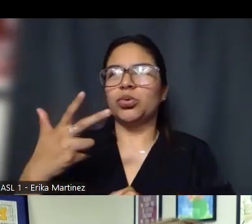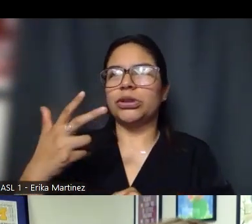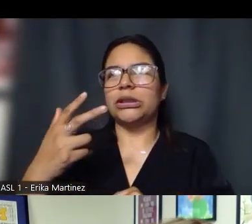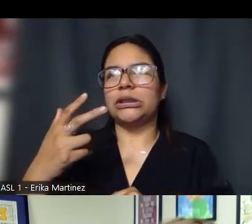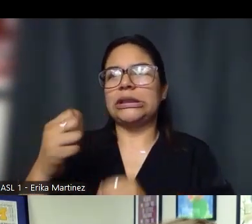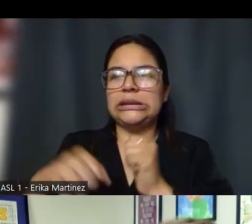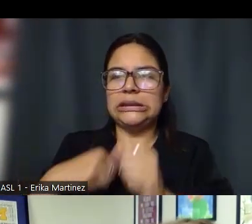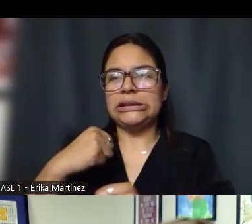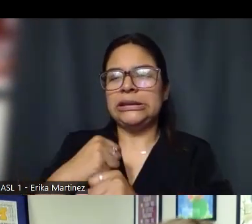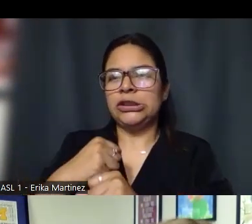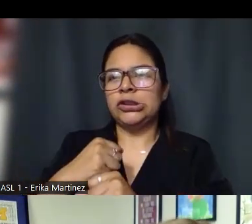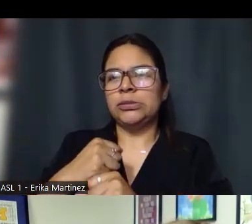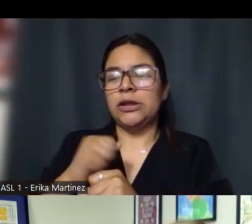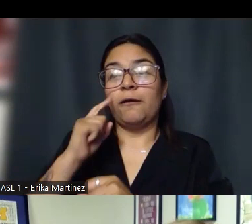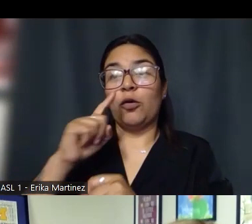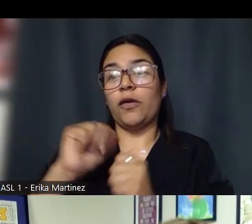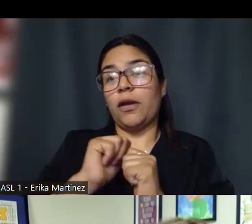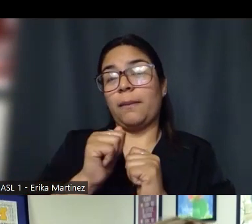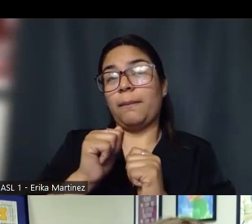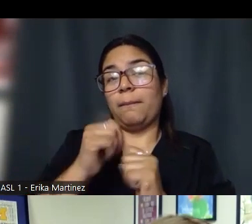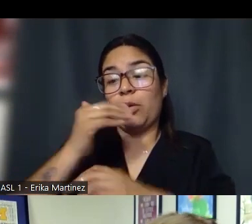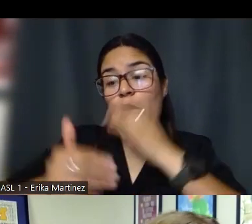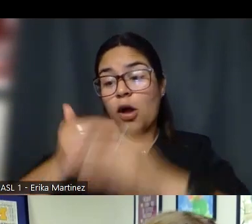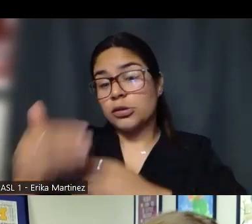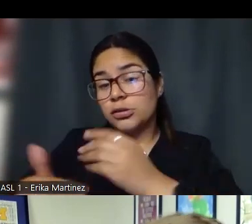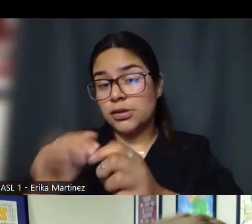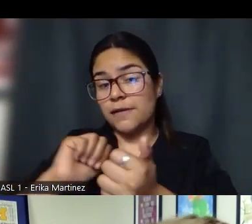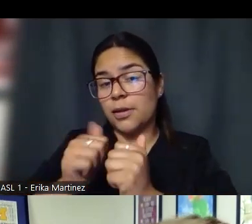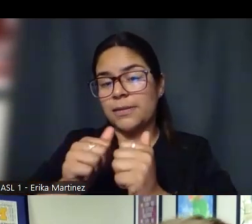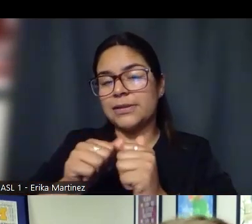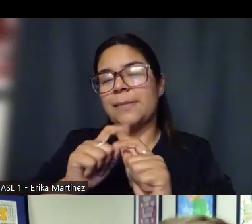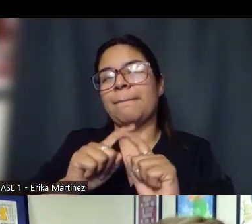of once competitive process, or it's a non-competitive